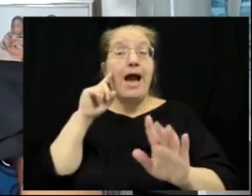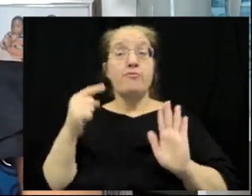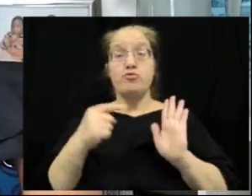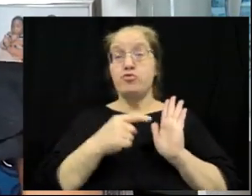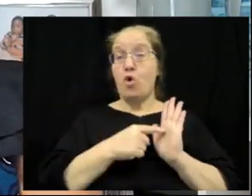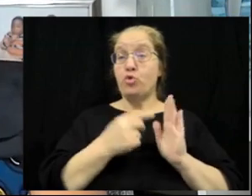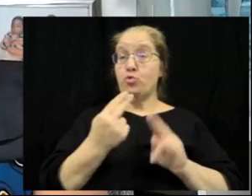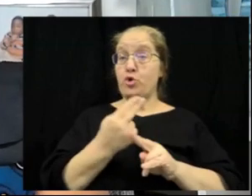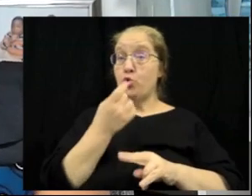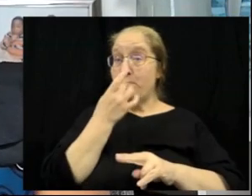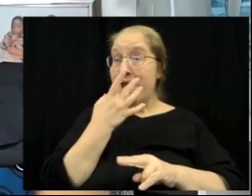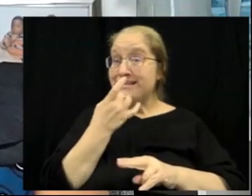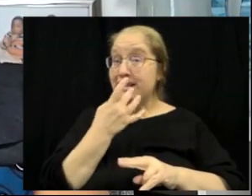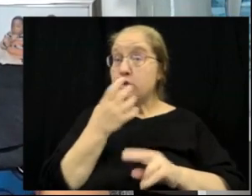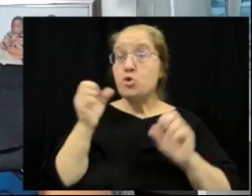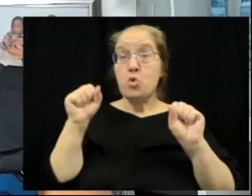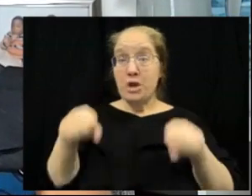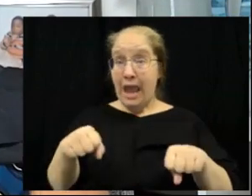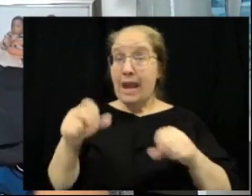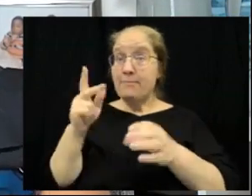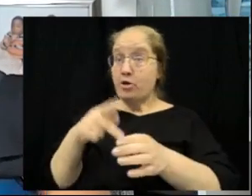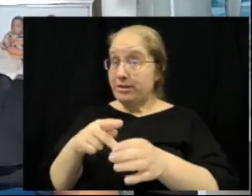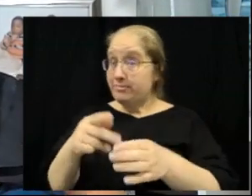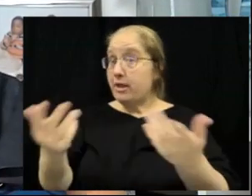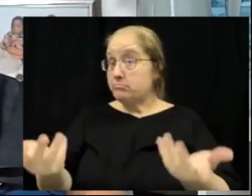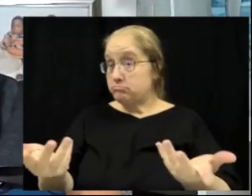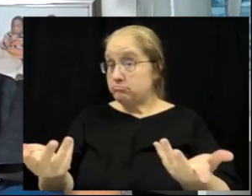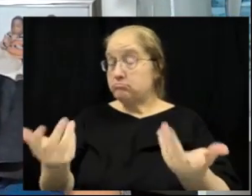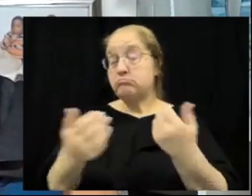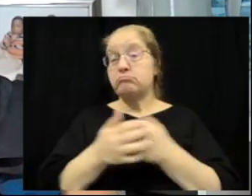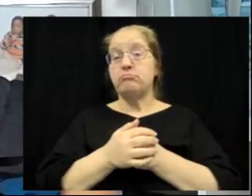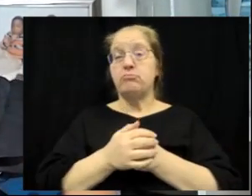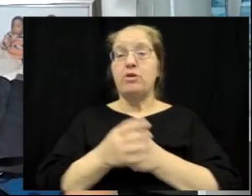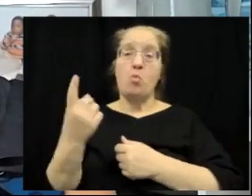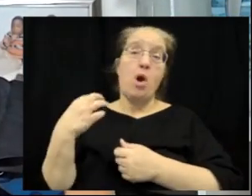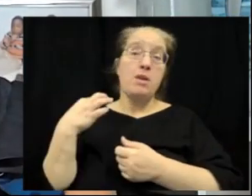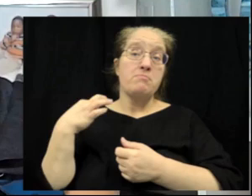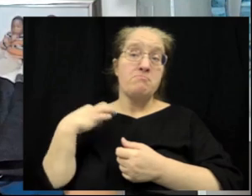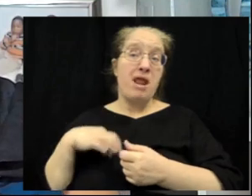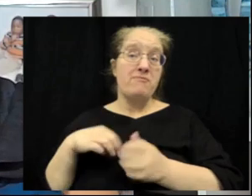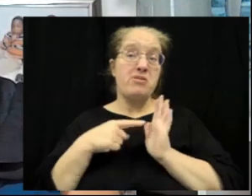when you take the medication, you can. So that would be a benefit.